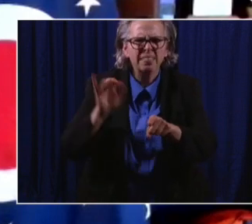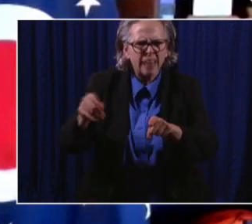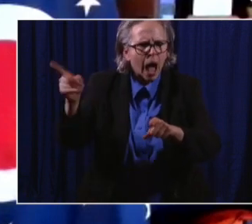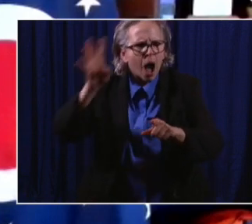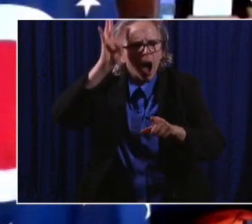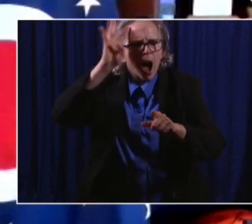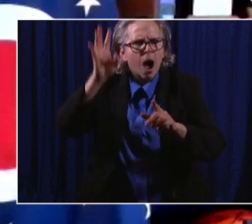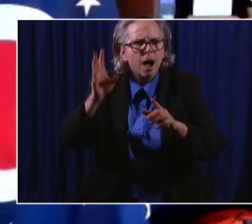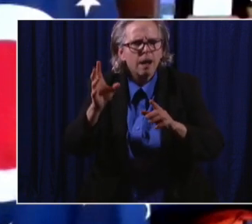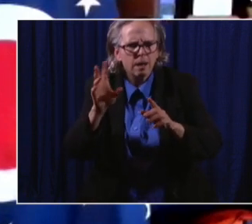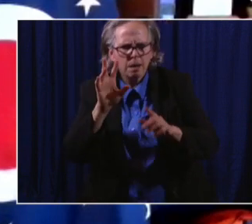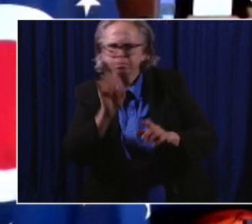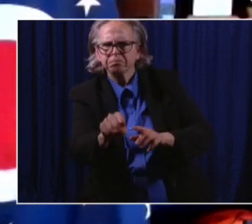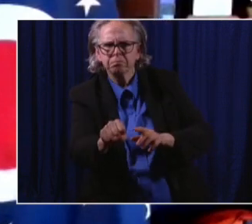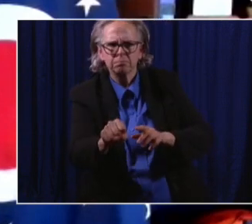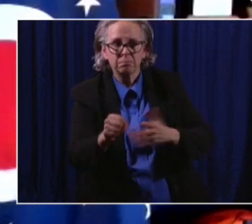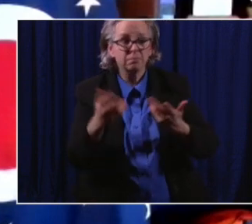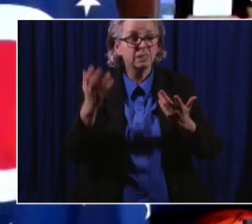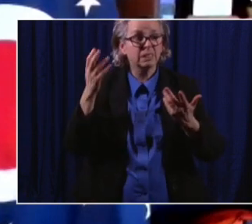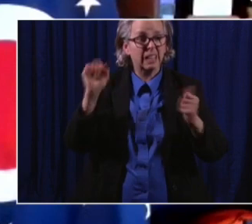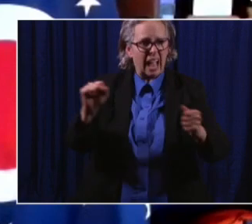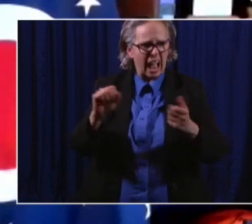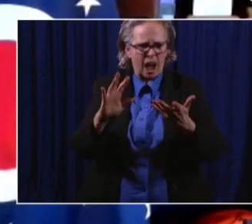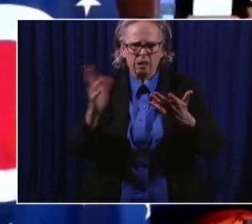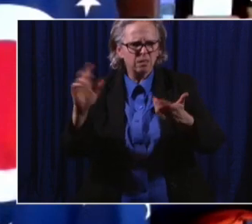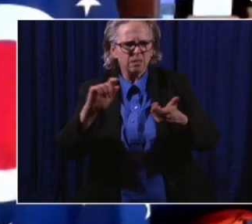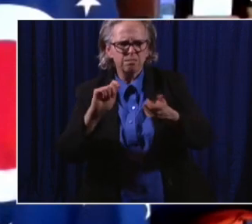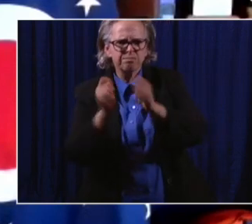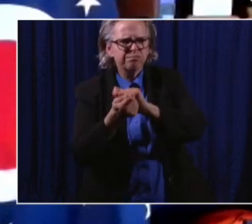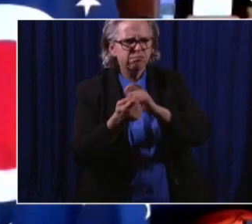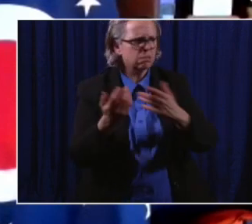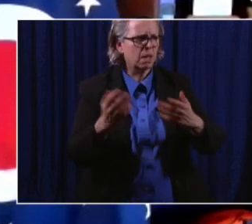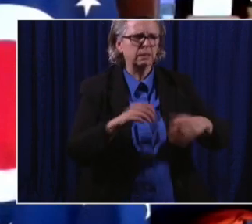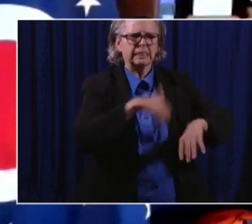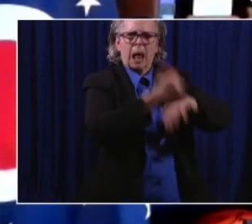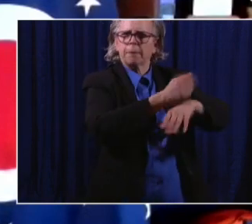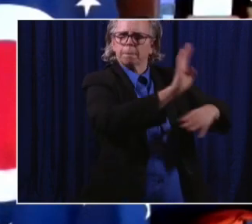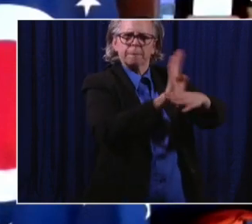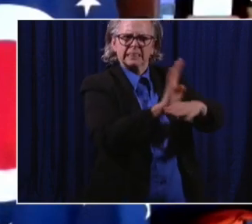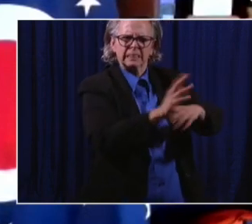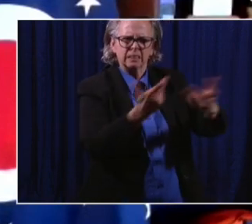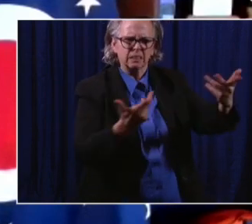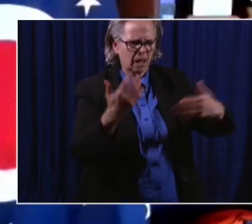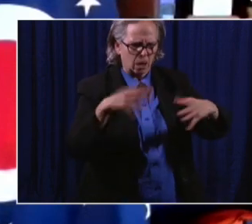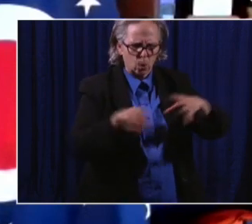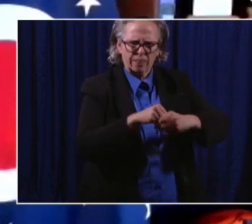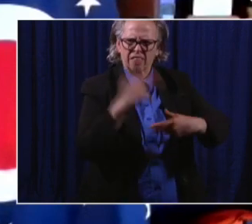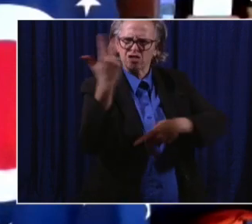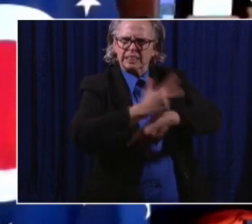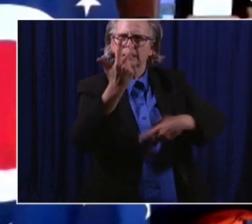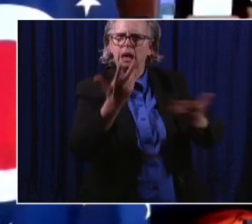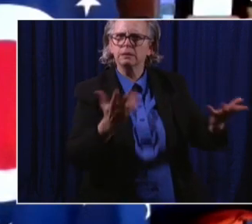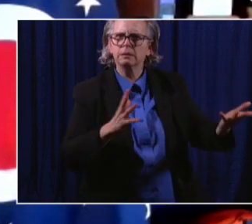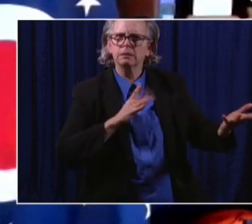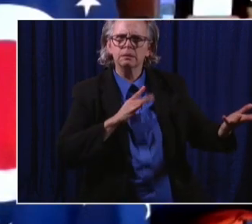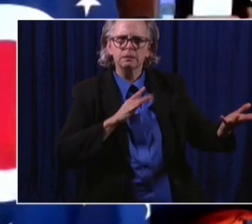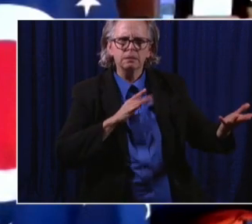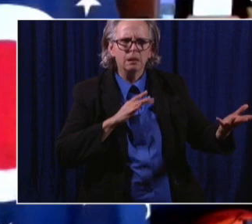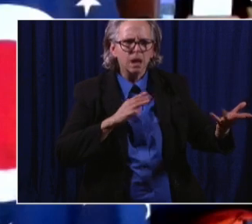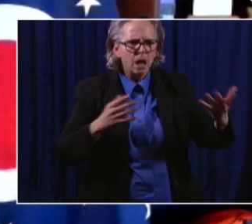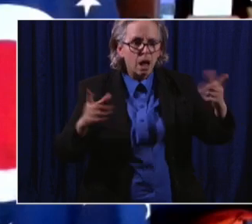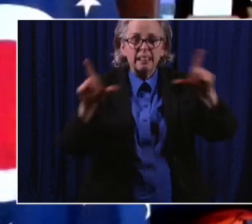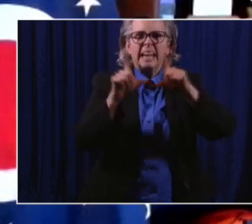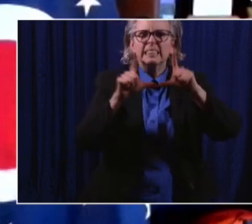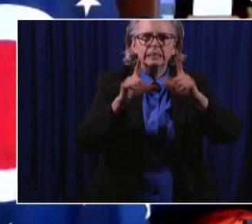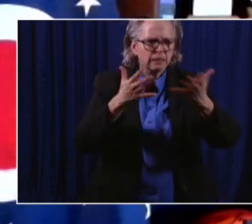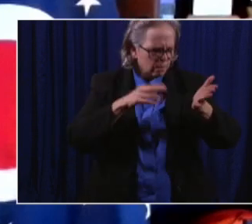just 2.5 days, to commercialize that in just 2.5 days, to get it licensed, and it's now licensed and generating revenue for the university and is